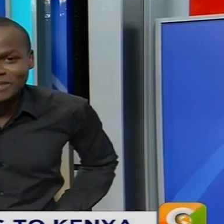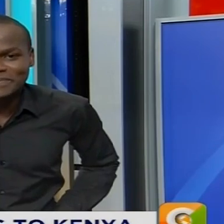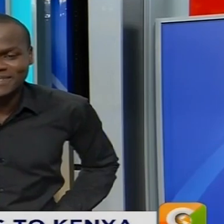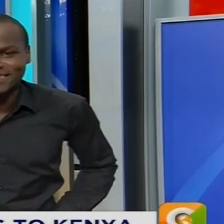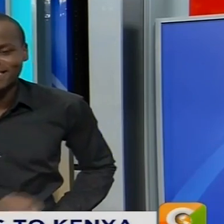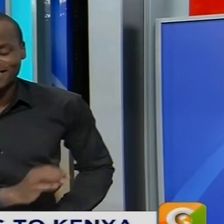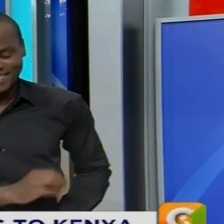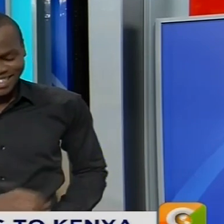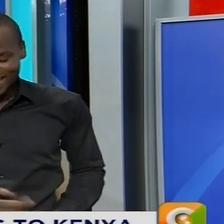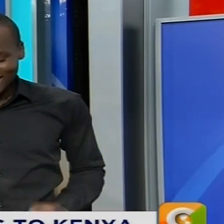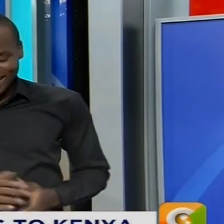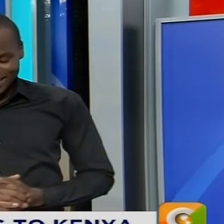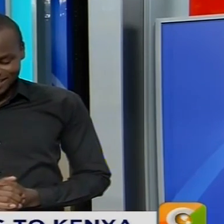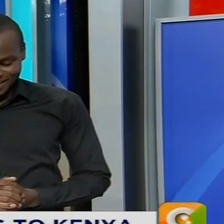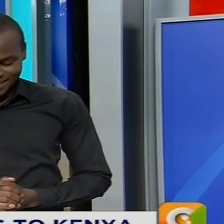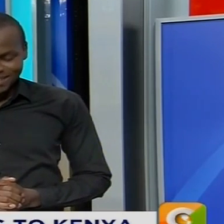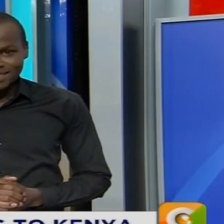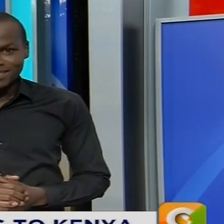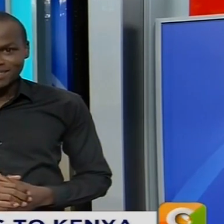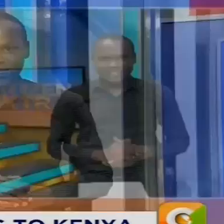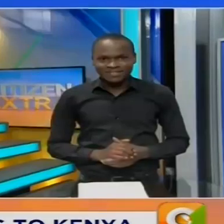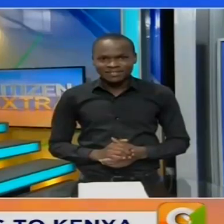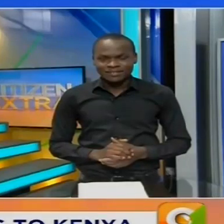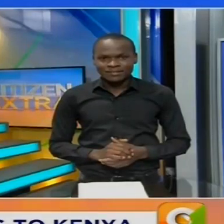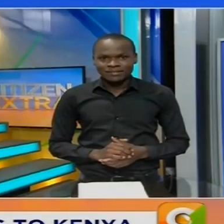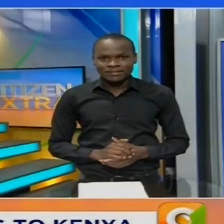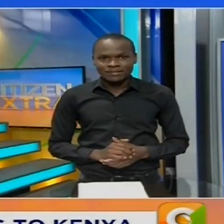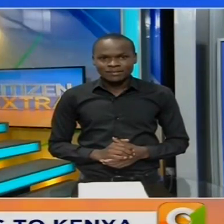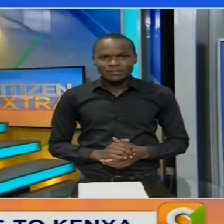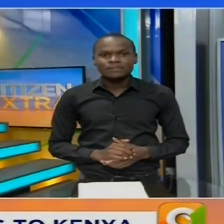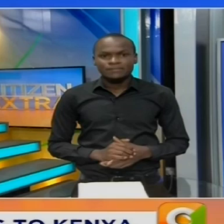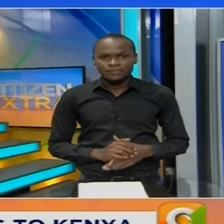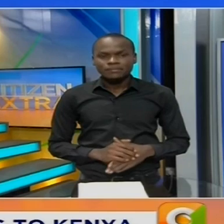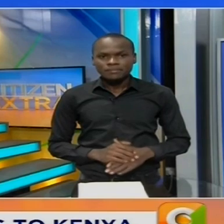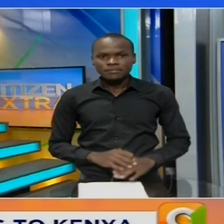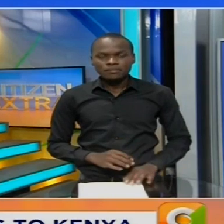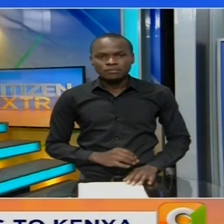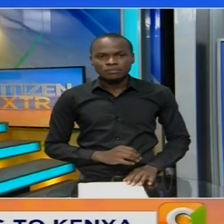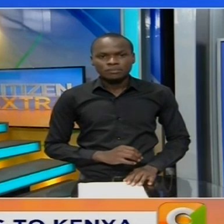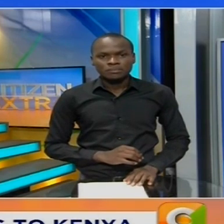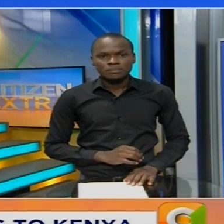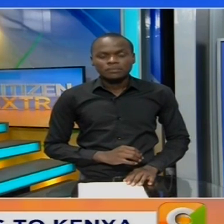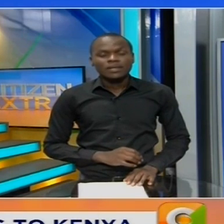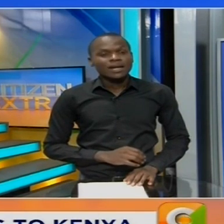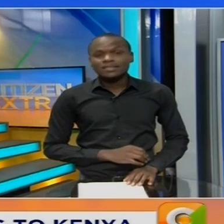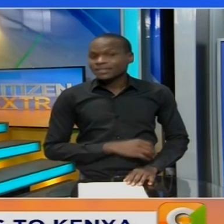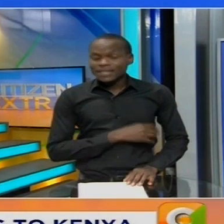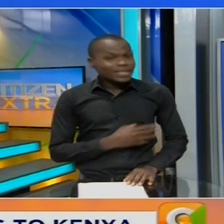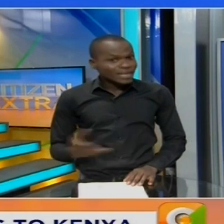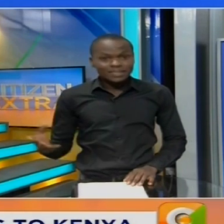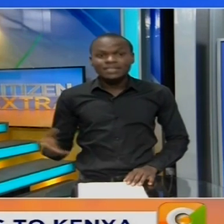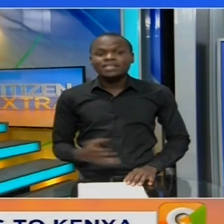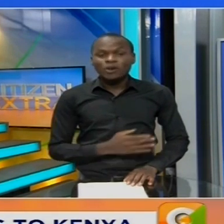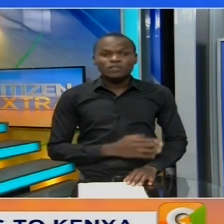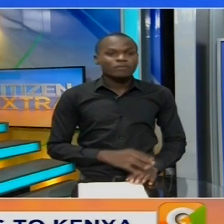disposal. Yeah, that's one of the topics that should actually be discussed on 10 over 10, the baby mama drama. Yeah,